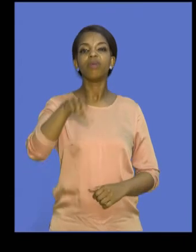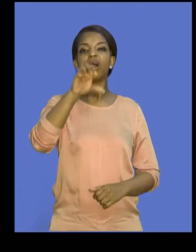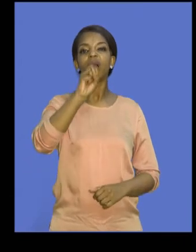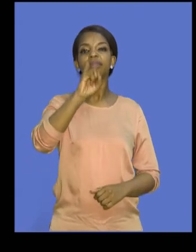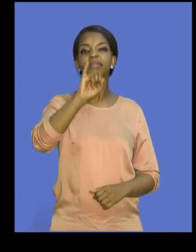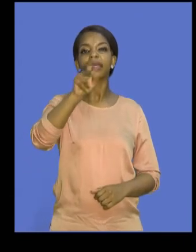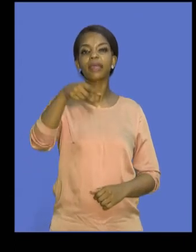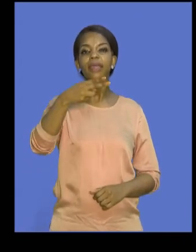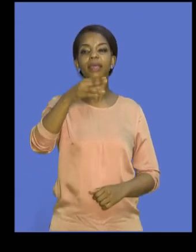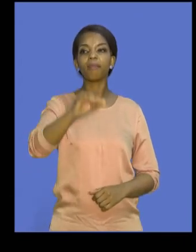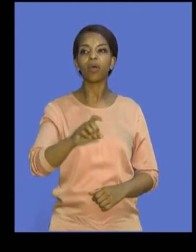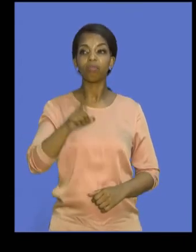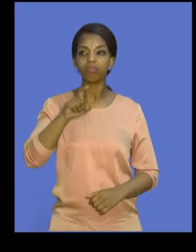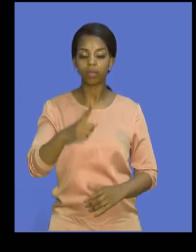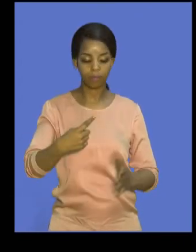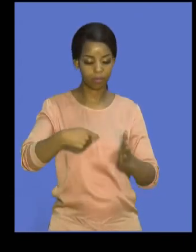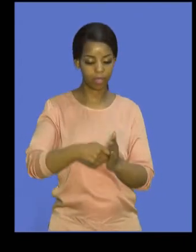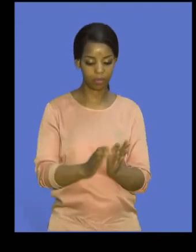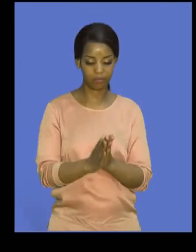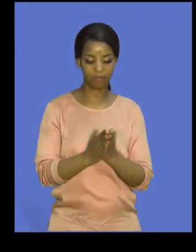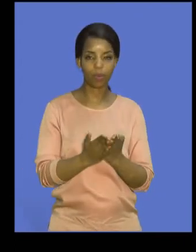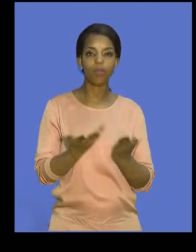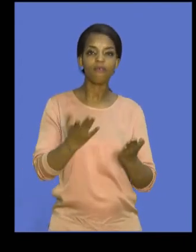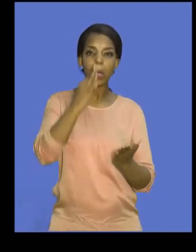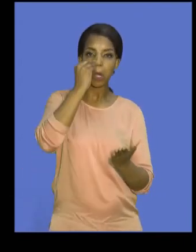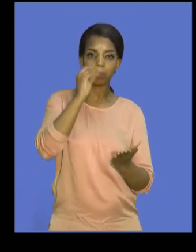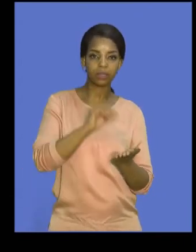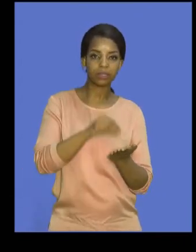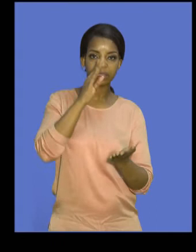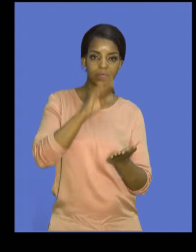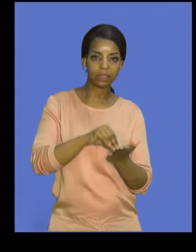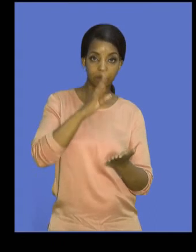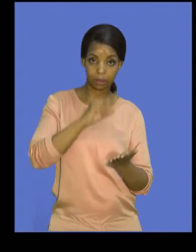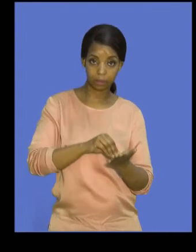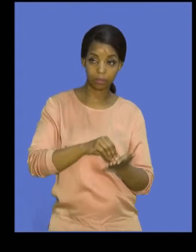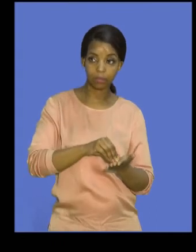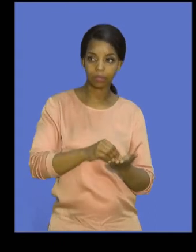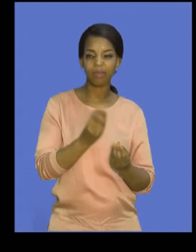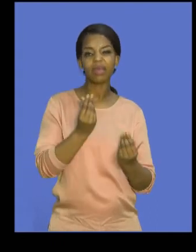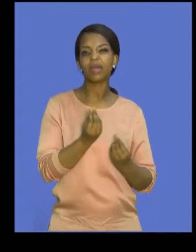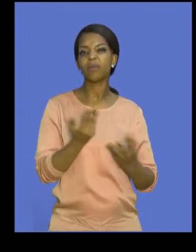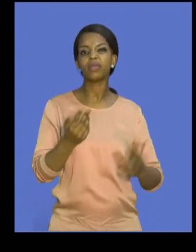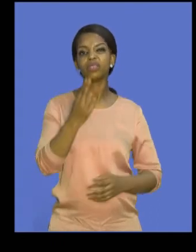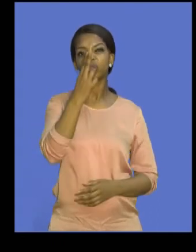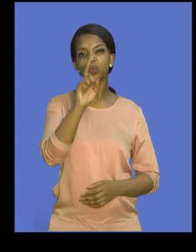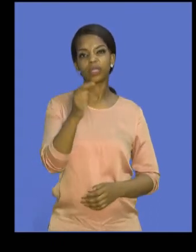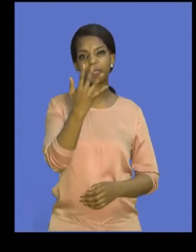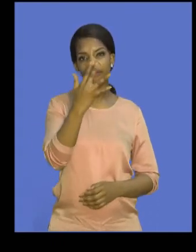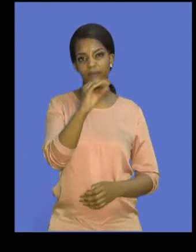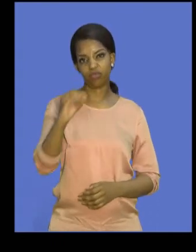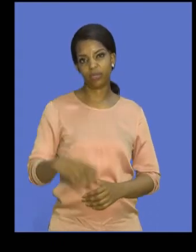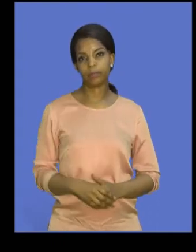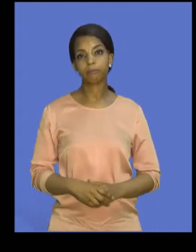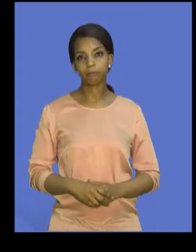for 2,500 rands, right? And then he pays a deposit of